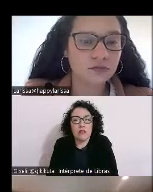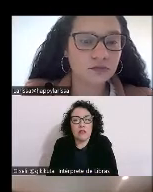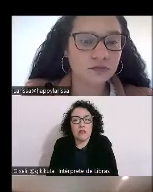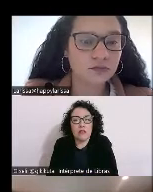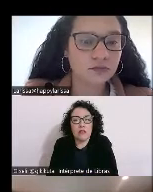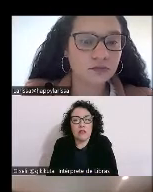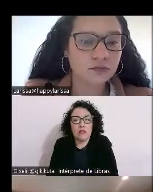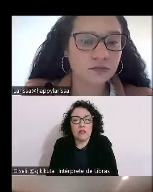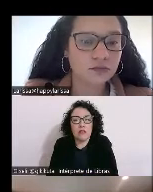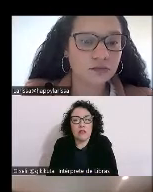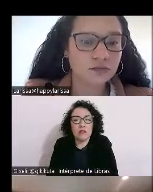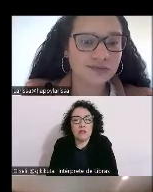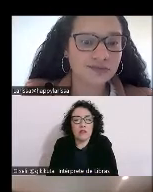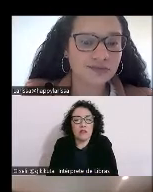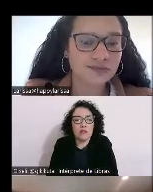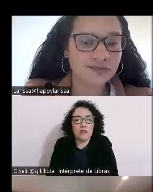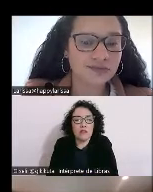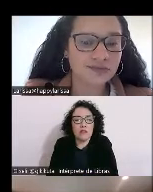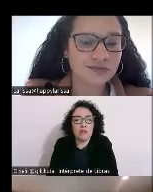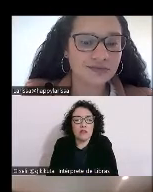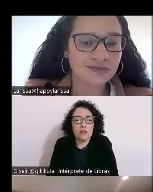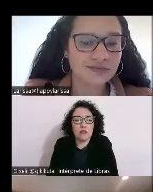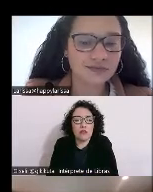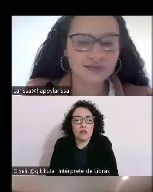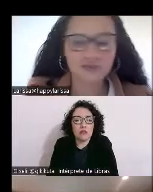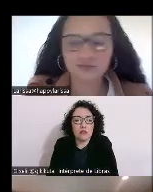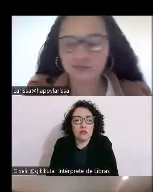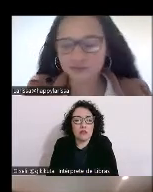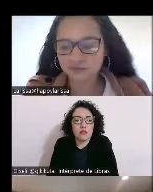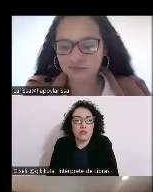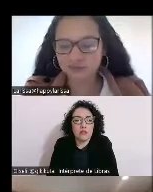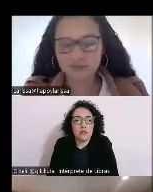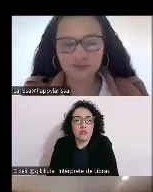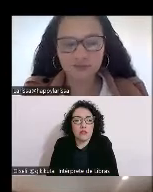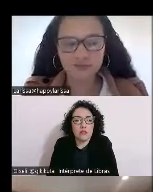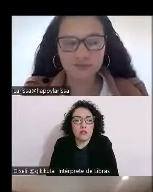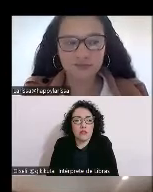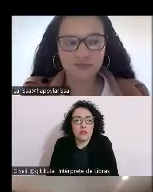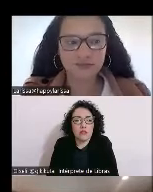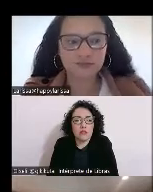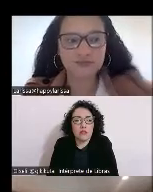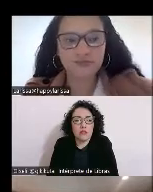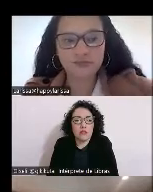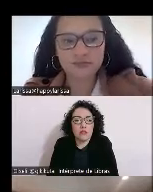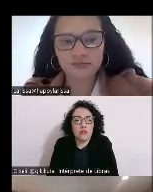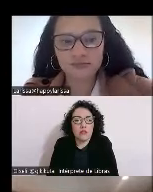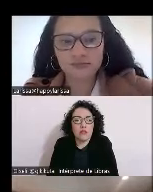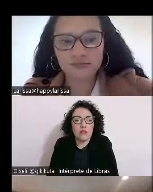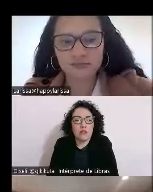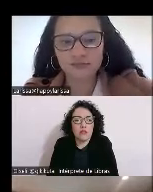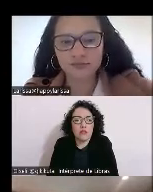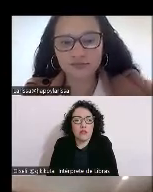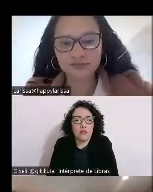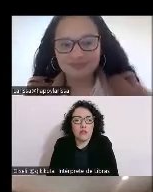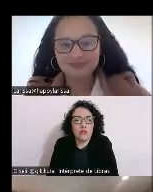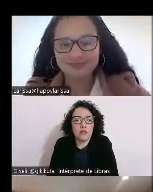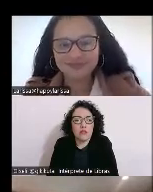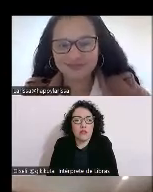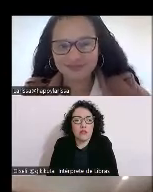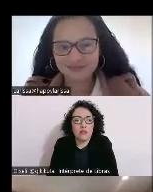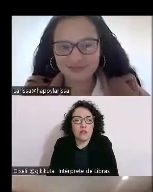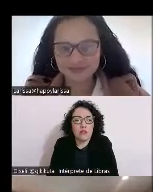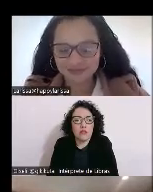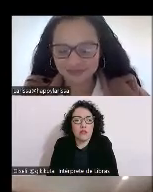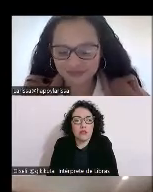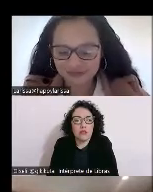Hi, my name is Valerie Stickles, and I'm a sixth grade student. I am one of the people who tried out this Renzulli learning website, and it was